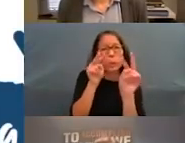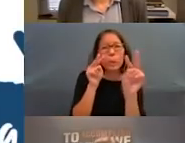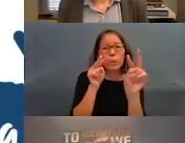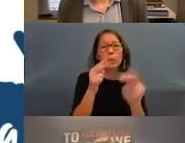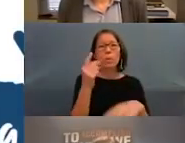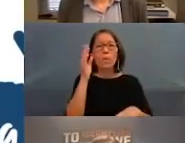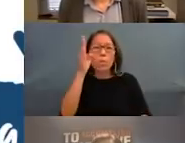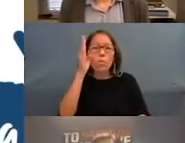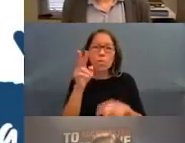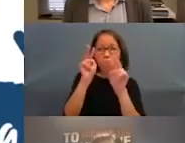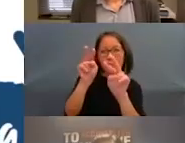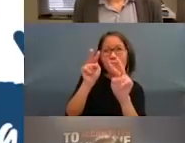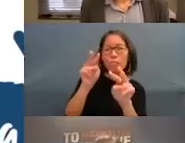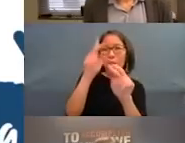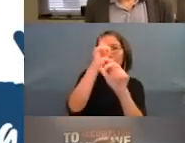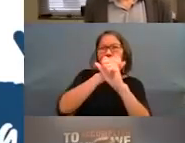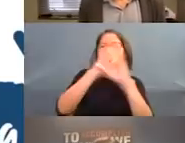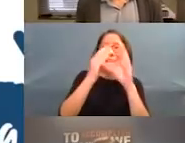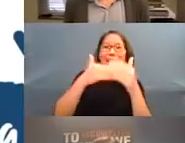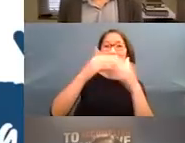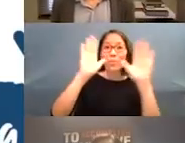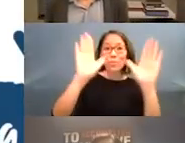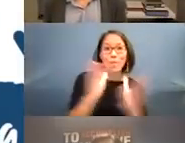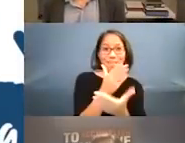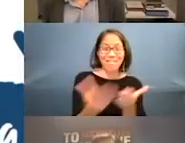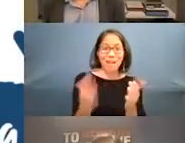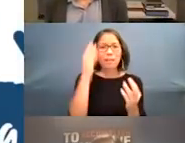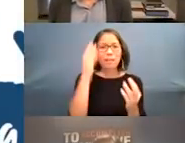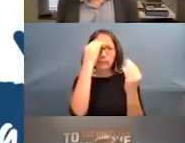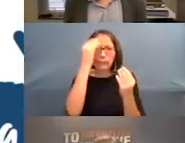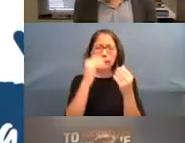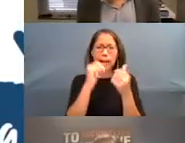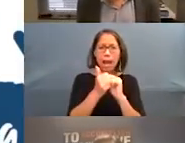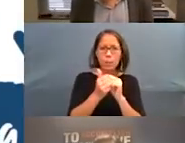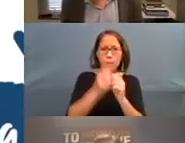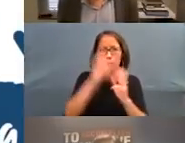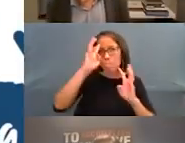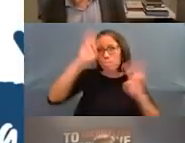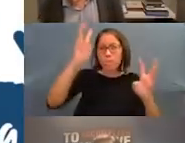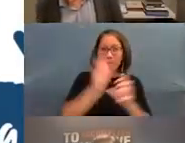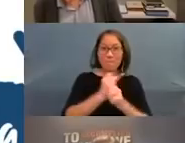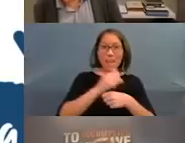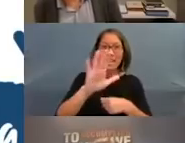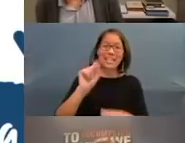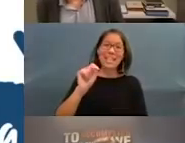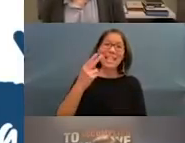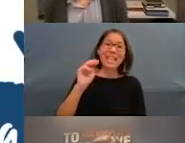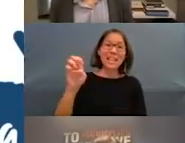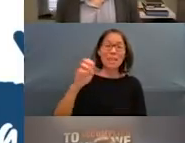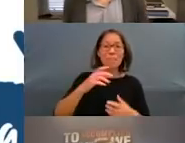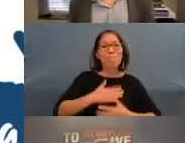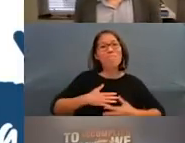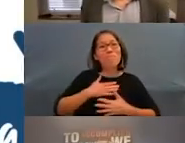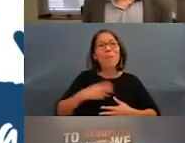the future, dreaming of the next great thing and thinking about how to innovate and make his theme parks even better than they were